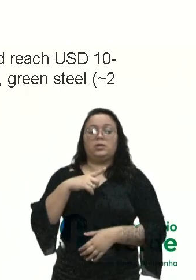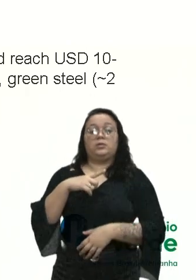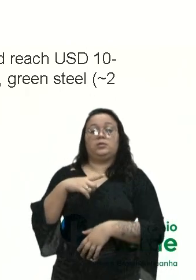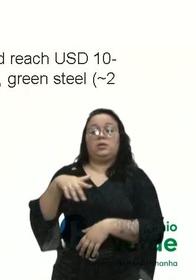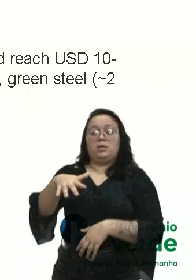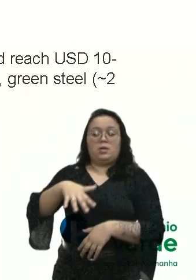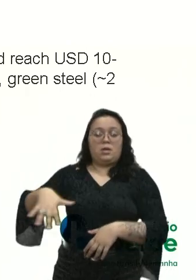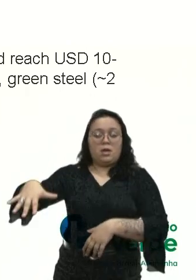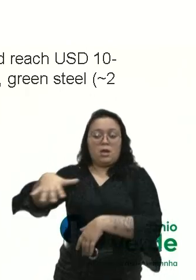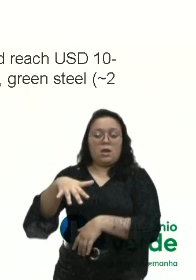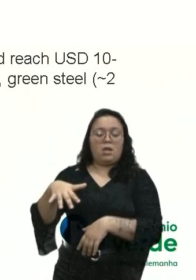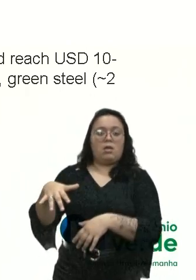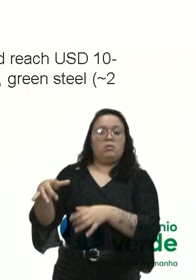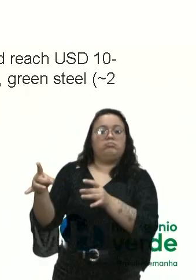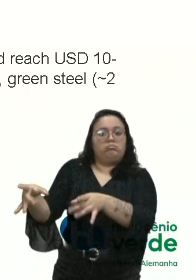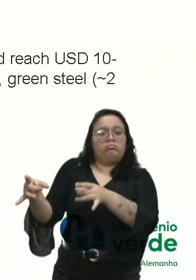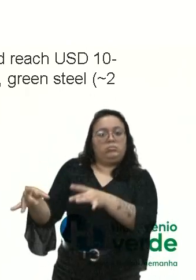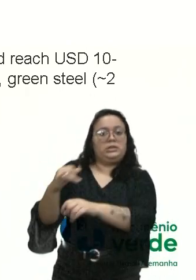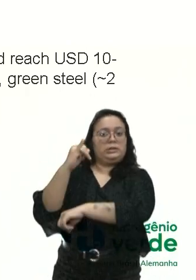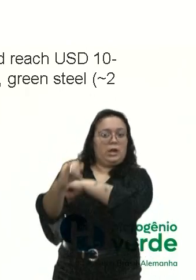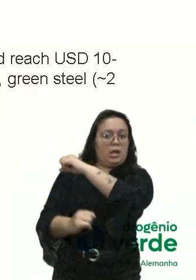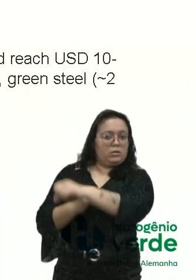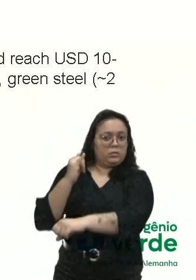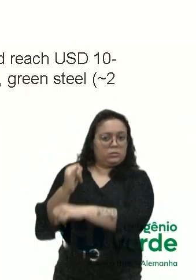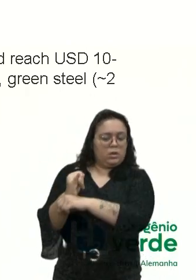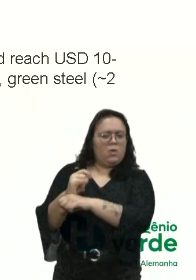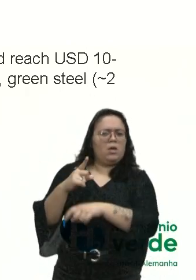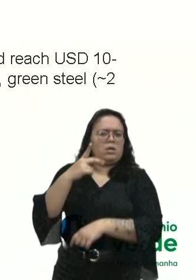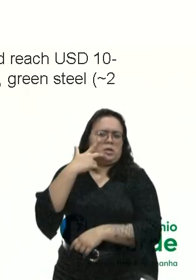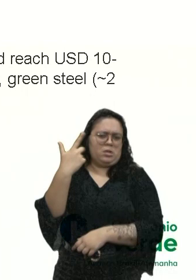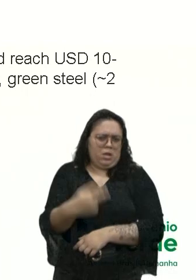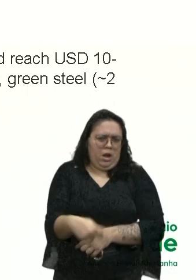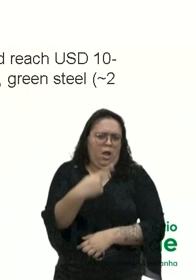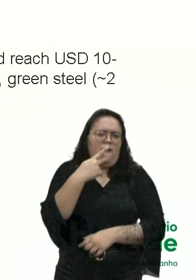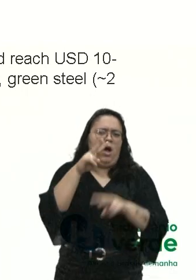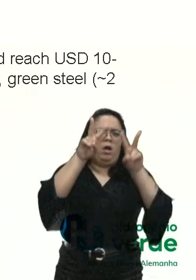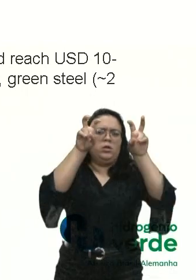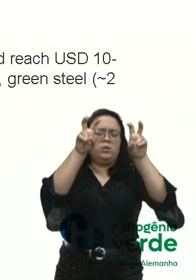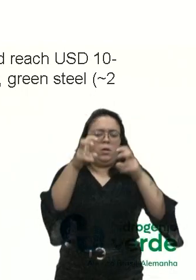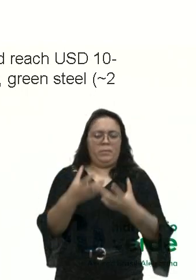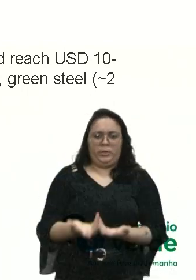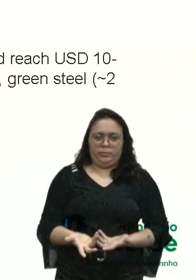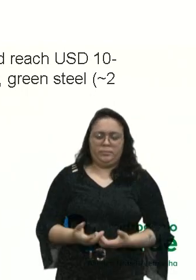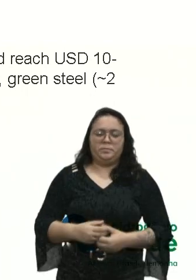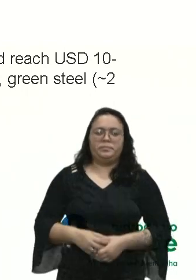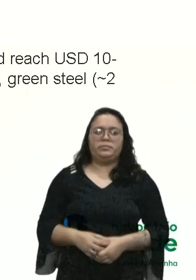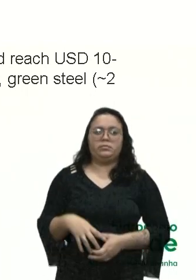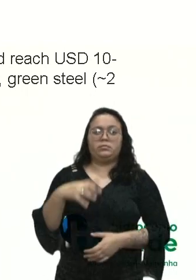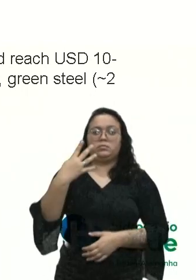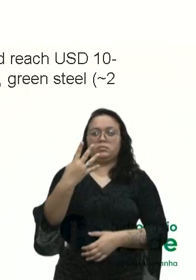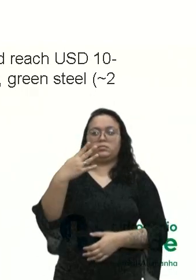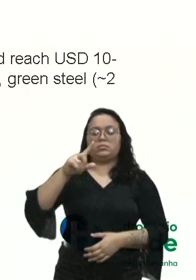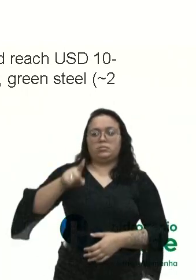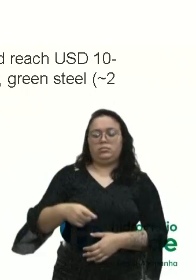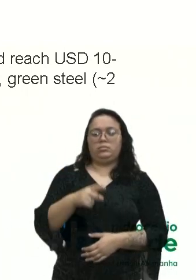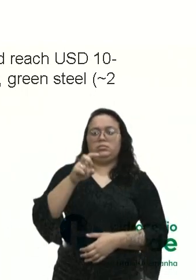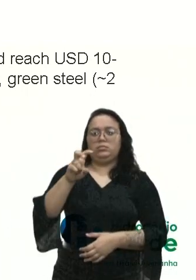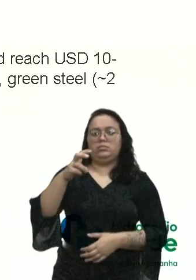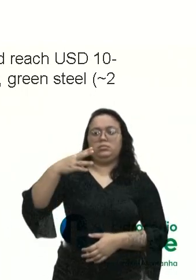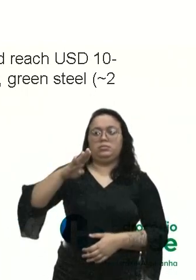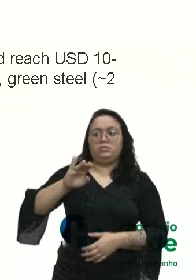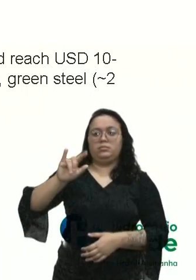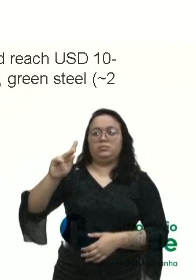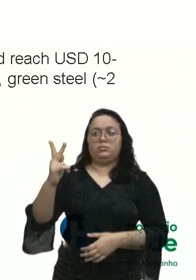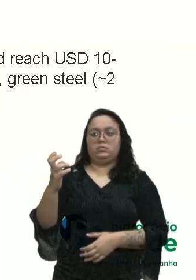market here in Ceará that we hear a lot about, $4 to $6 billion, but we have